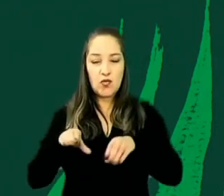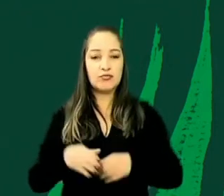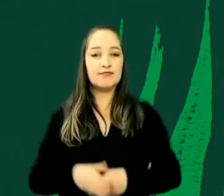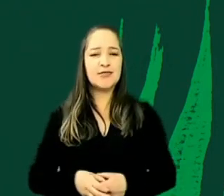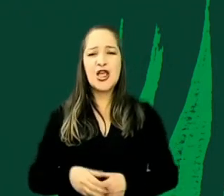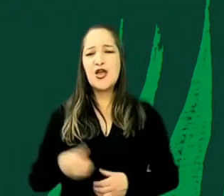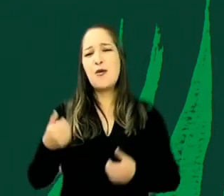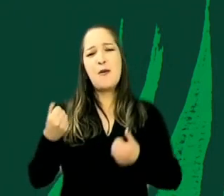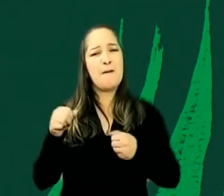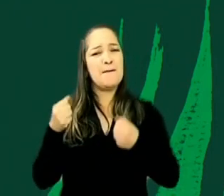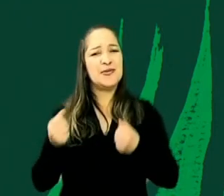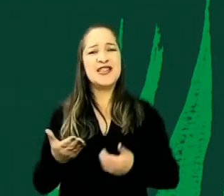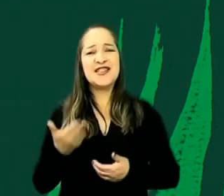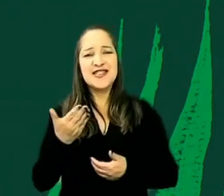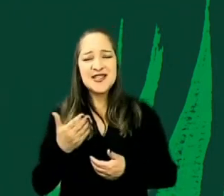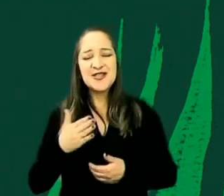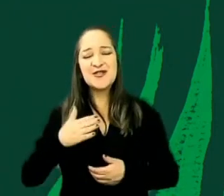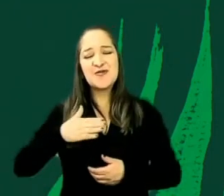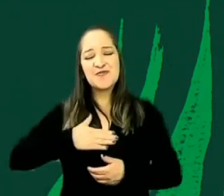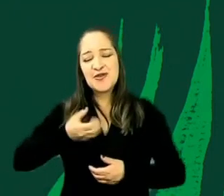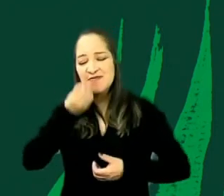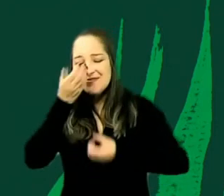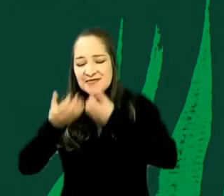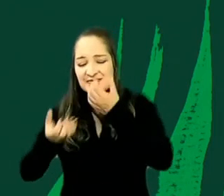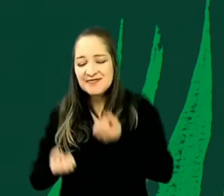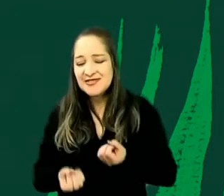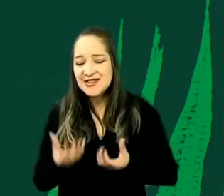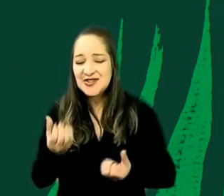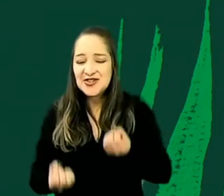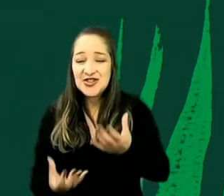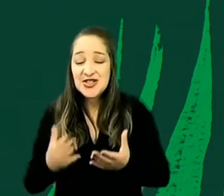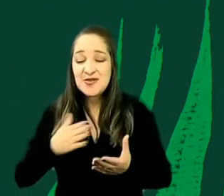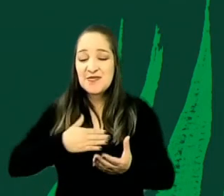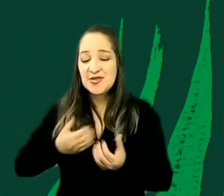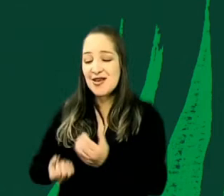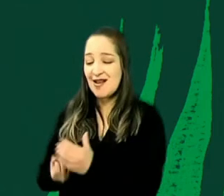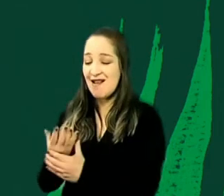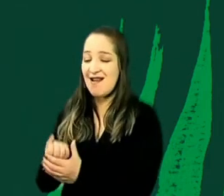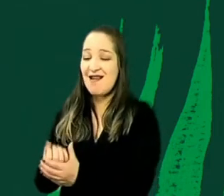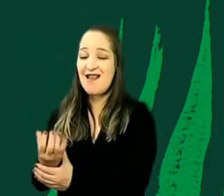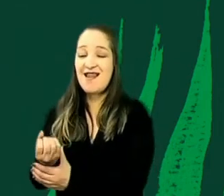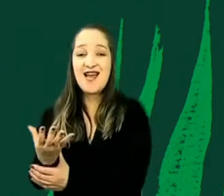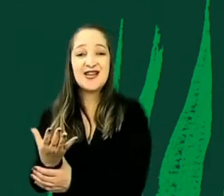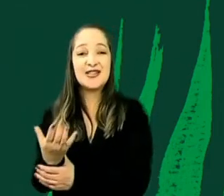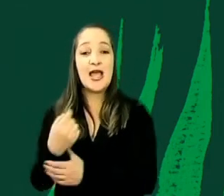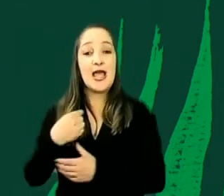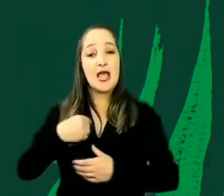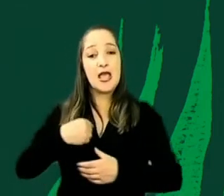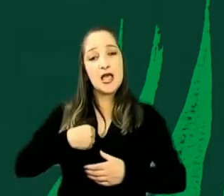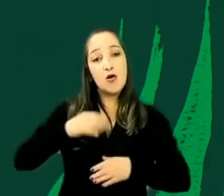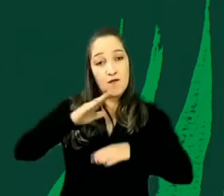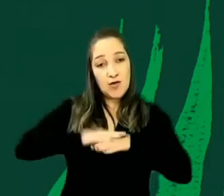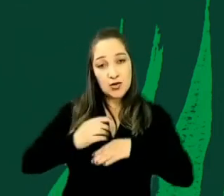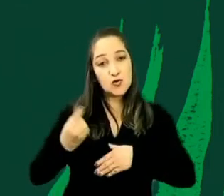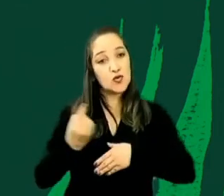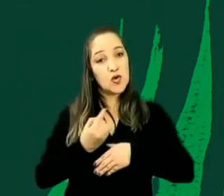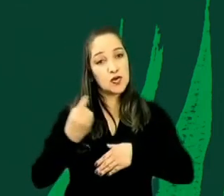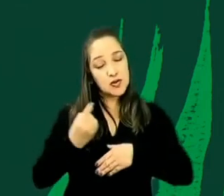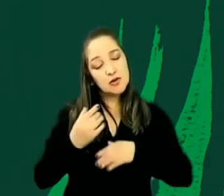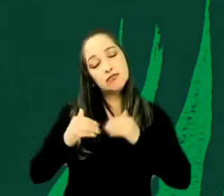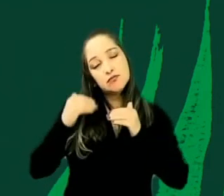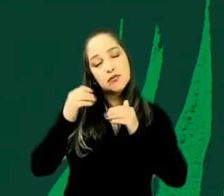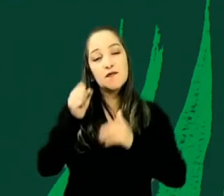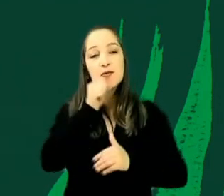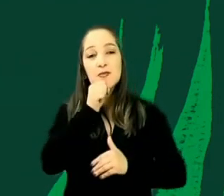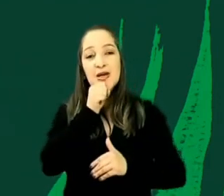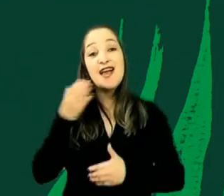And as I've gotten older, I don't do as much gardening by myself, but I used to do it, most of it by myself. And I loved every